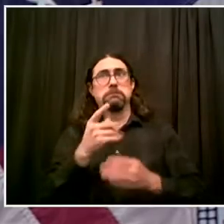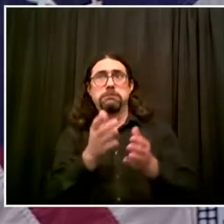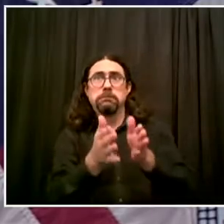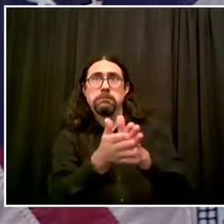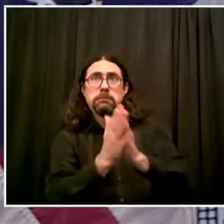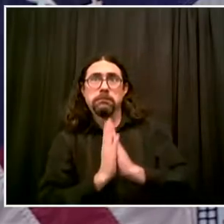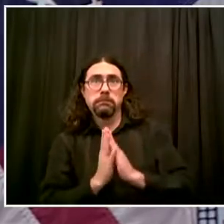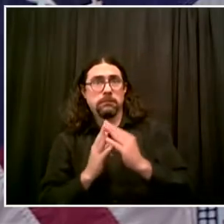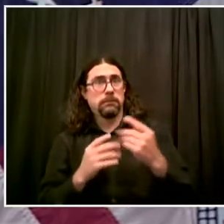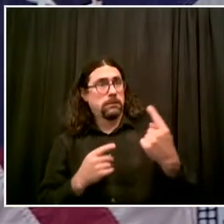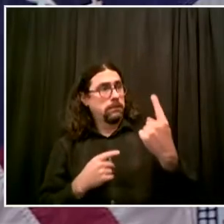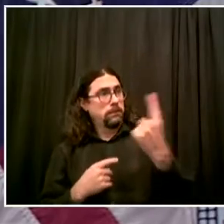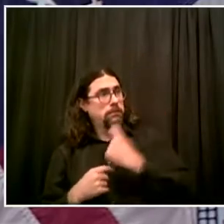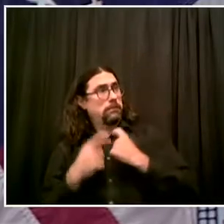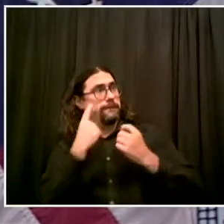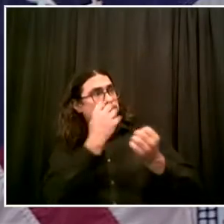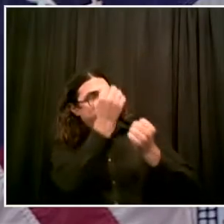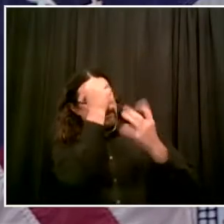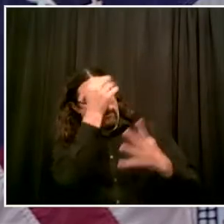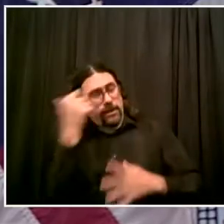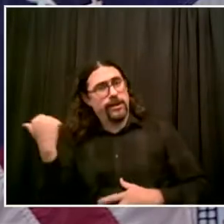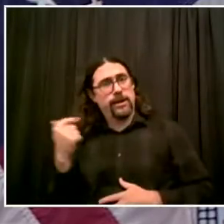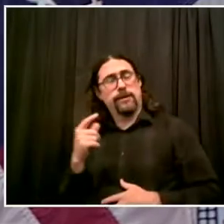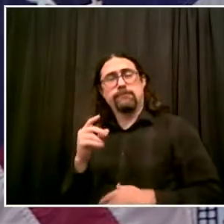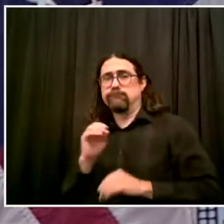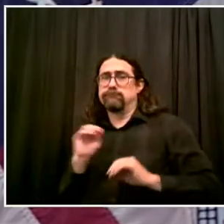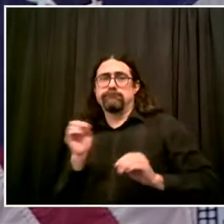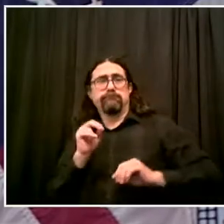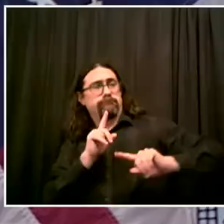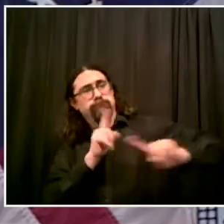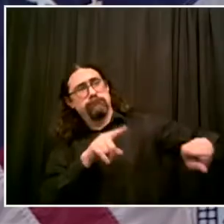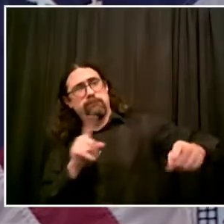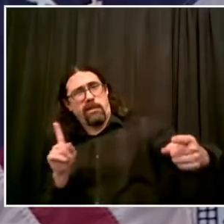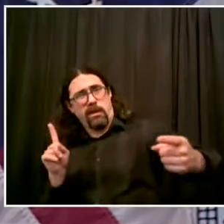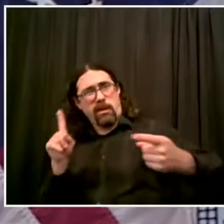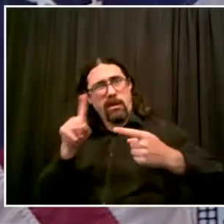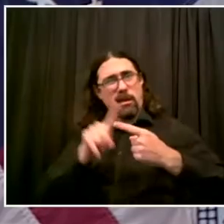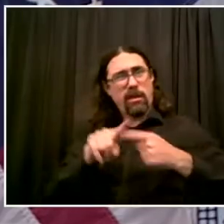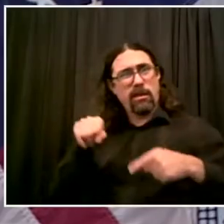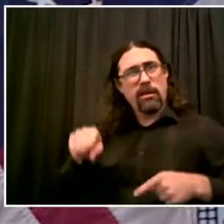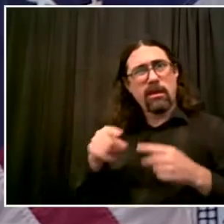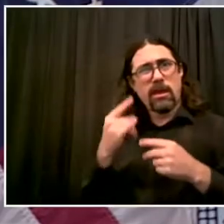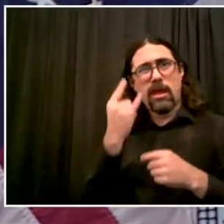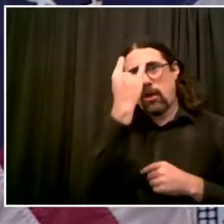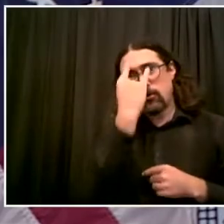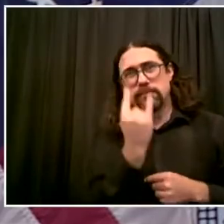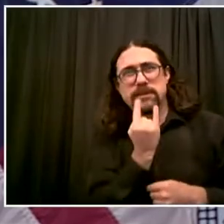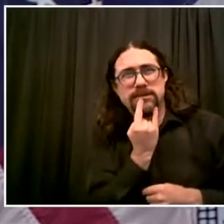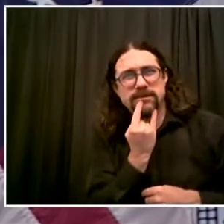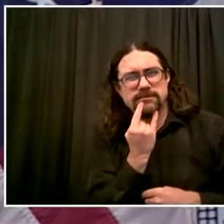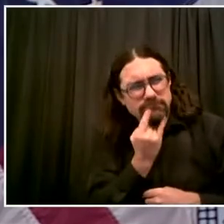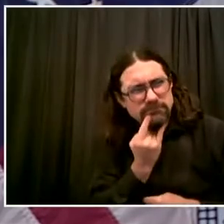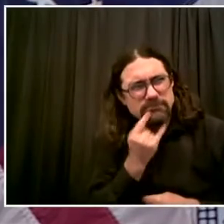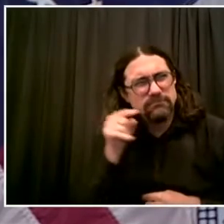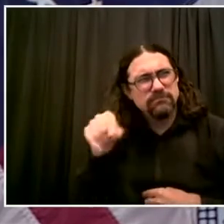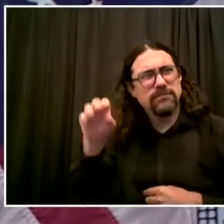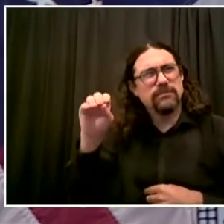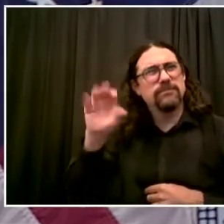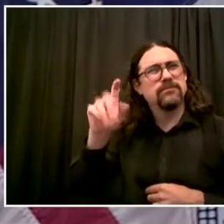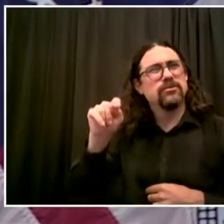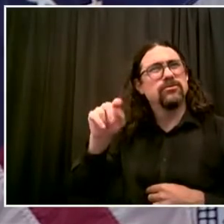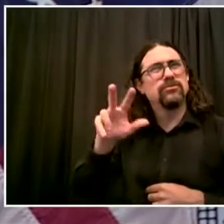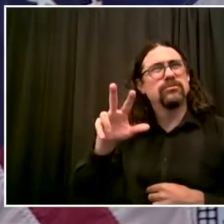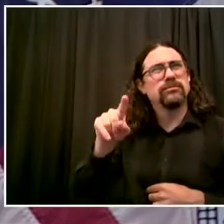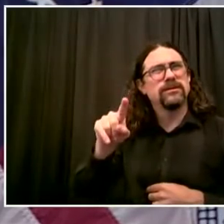disciplinary records will truly be open data so they can be downloaded all at once with no redactions or restrictions? It sounds like